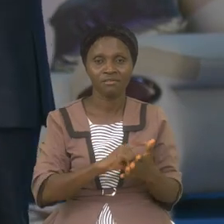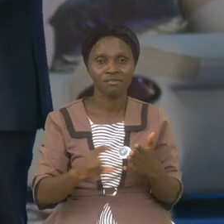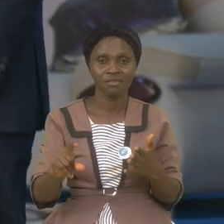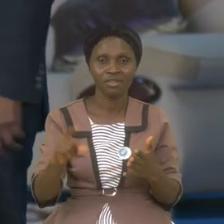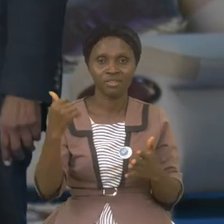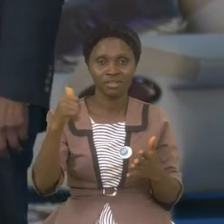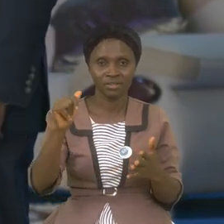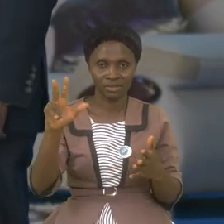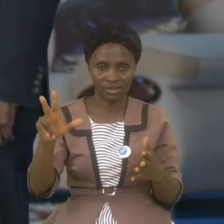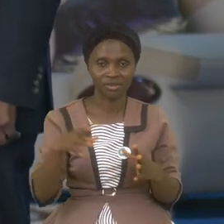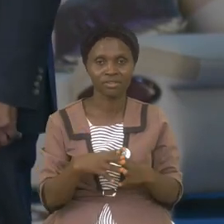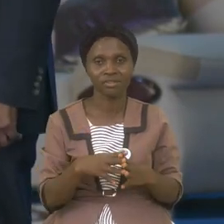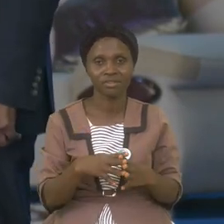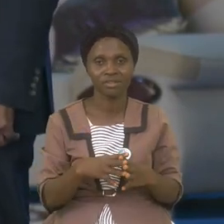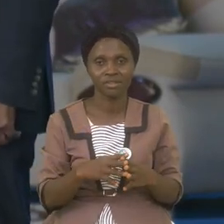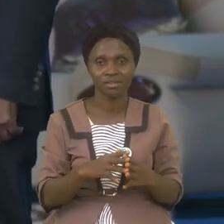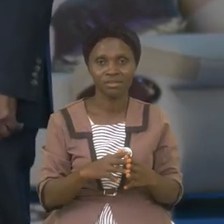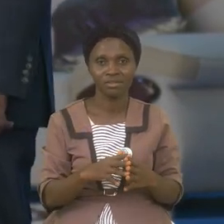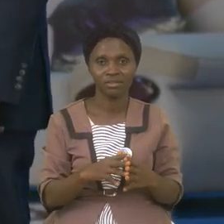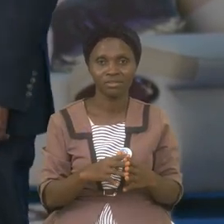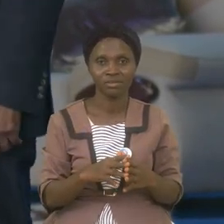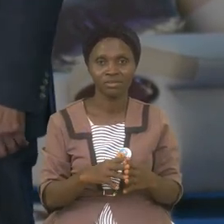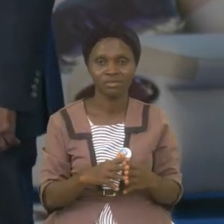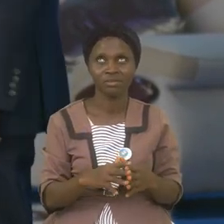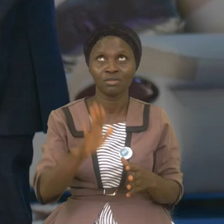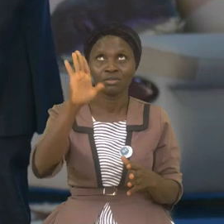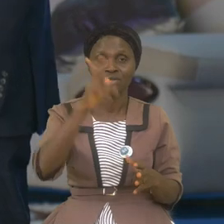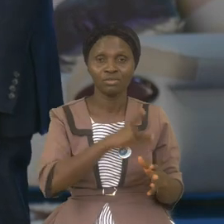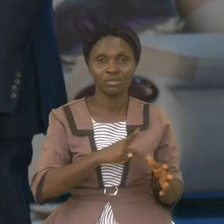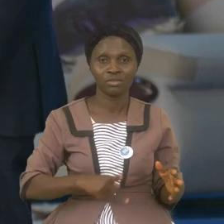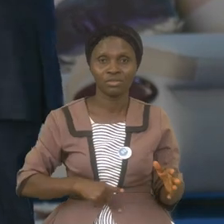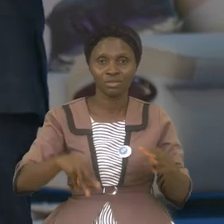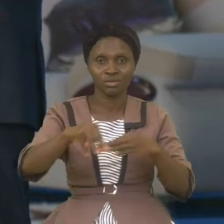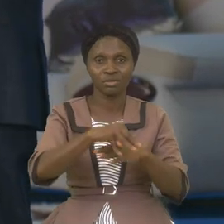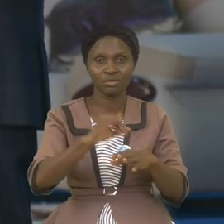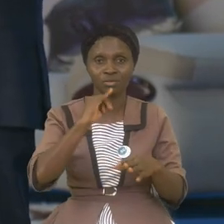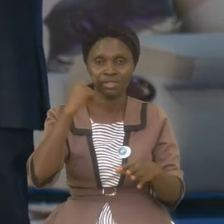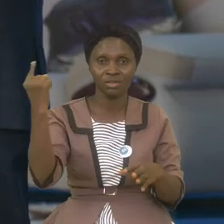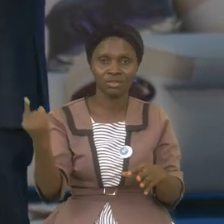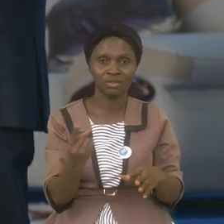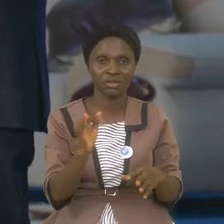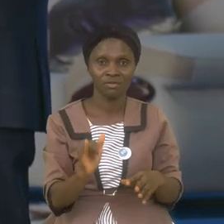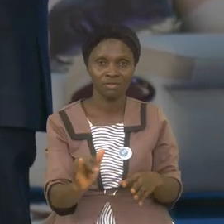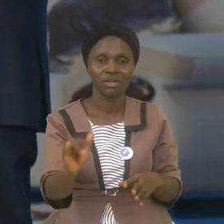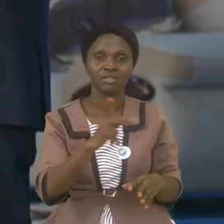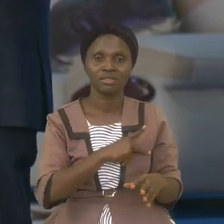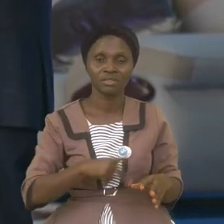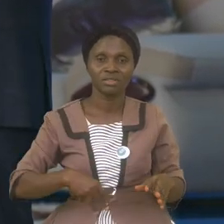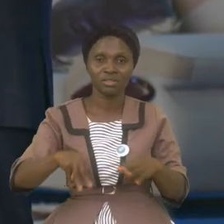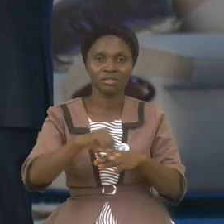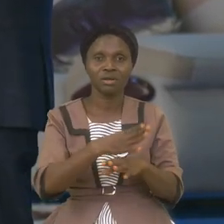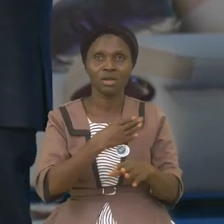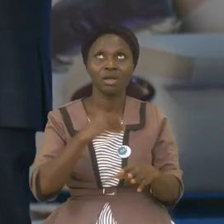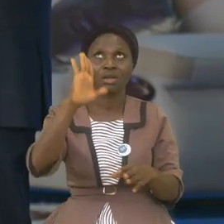verse 13, thy kingdom is an everlasting kingdom, and thy dominion